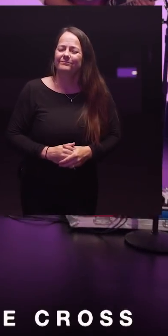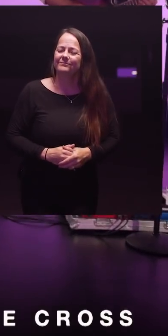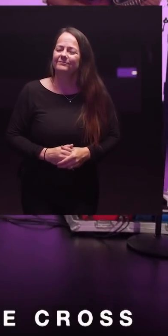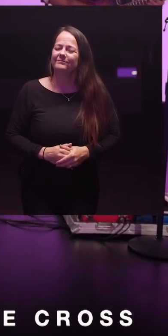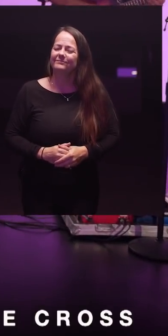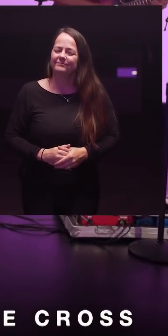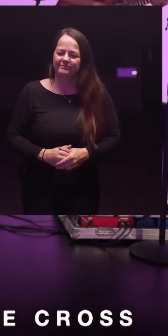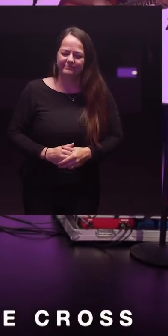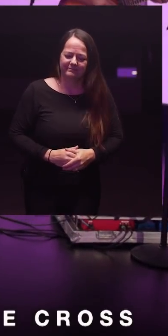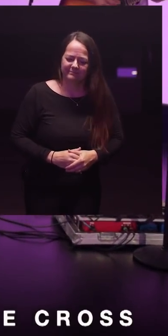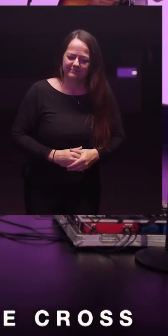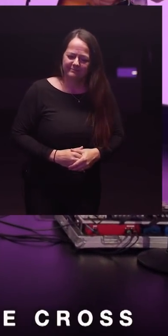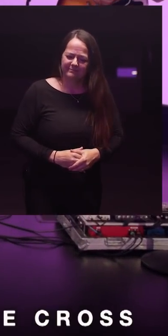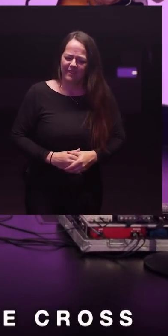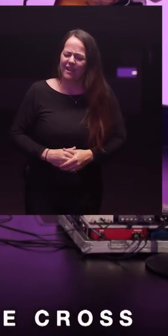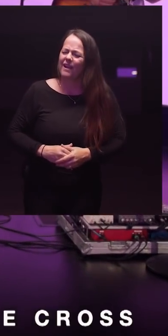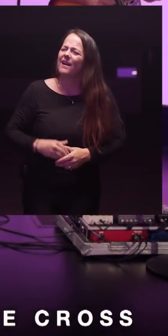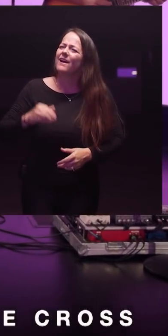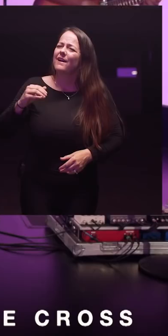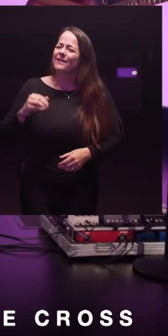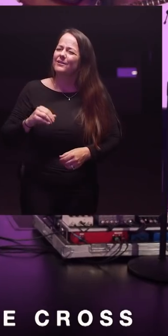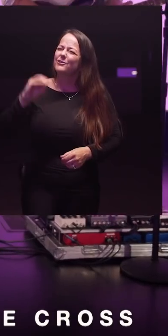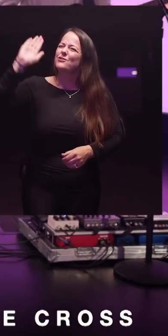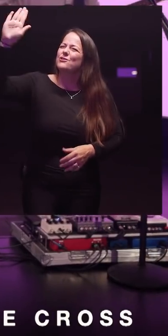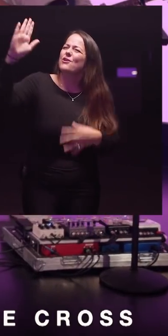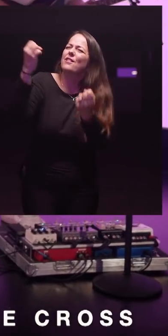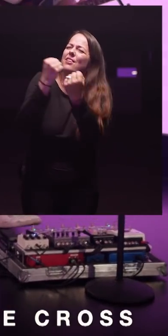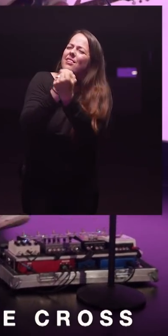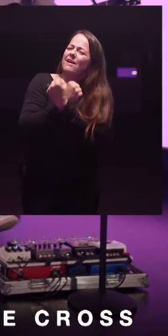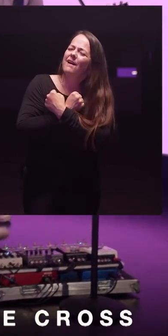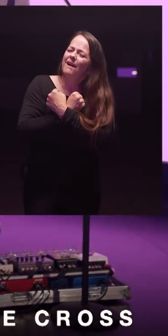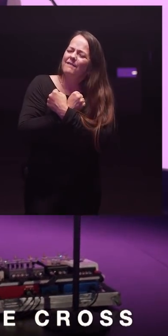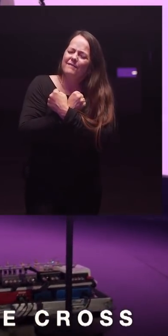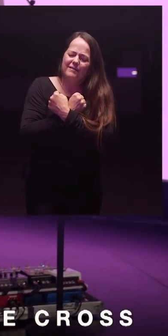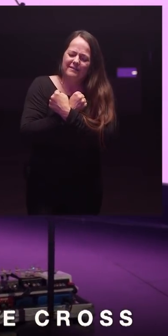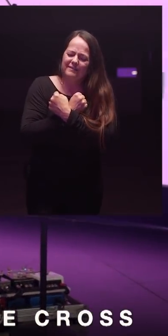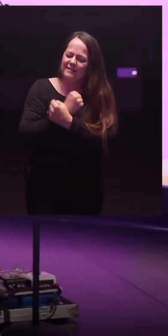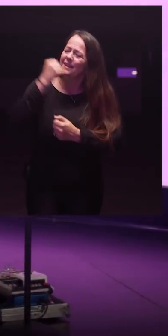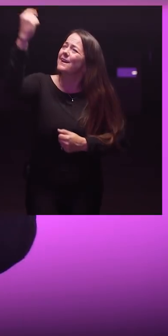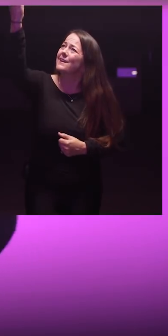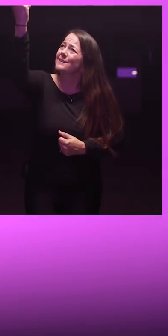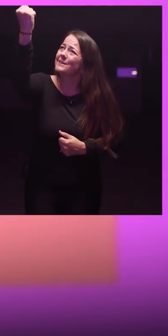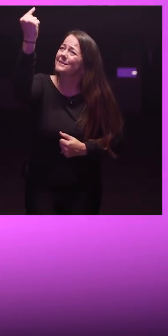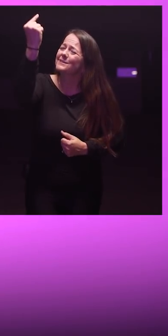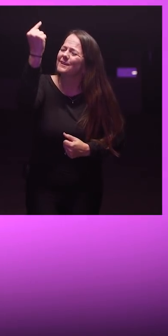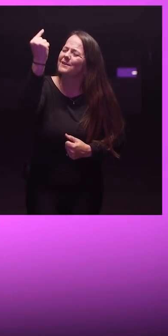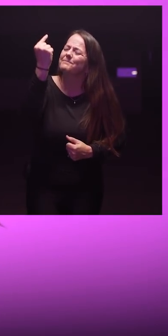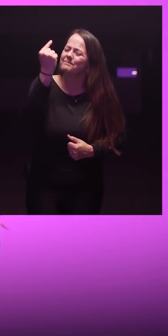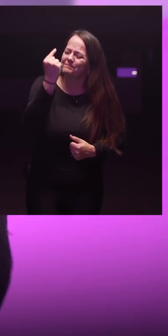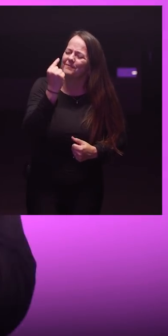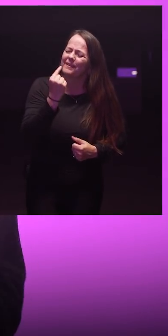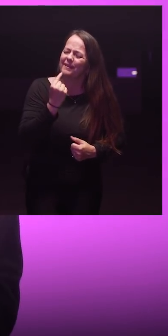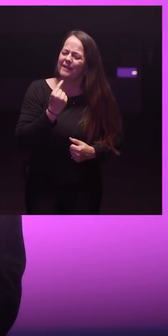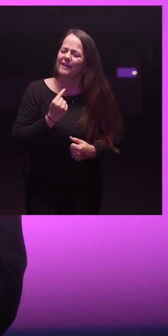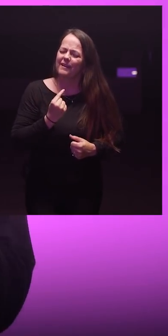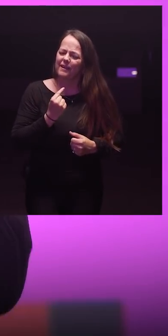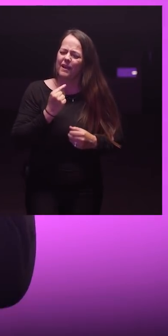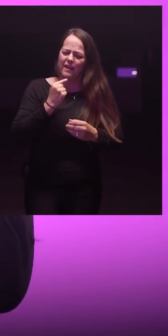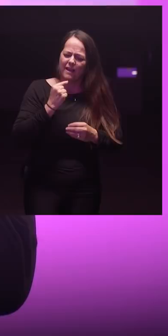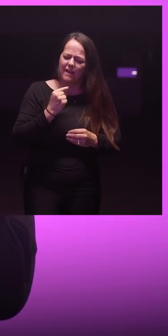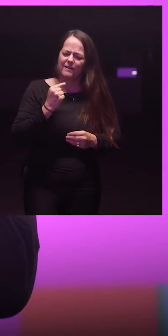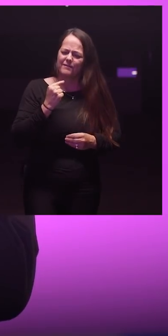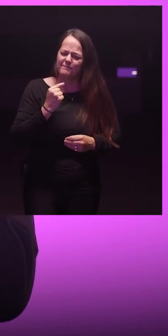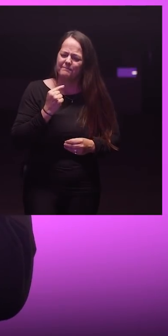You love came reaching from across, pursued.